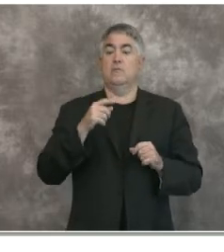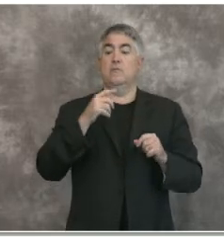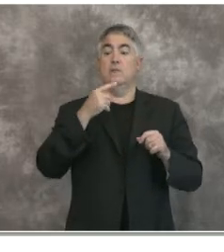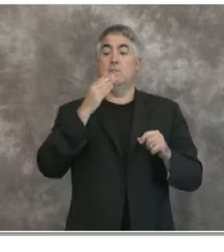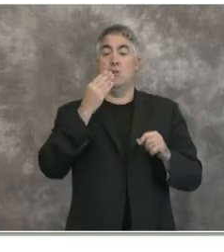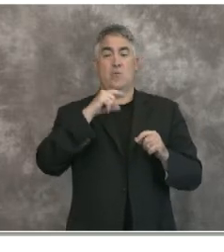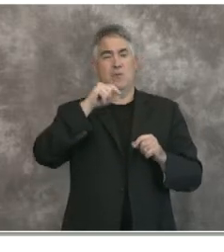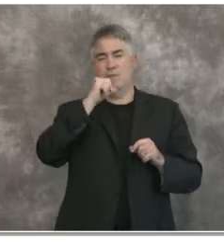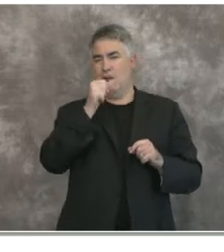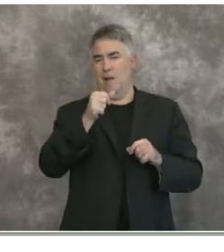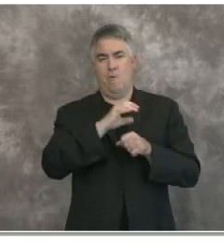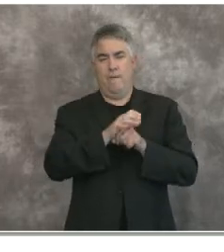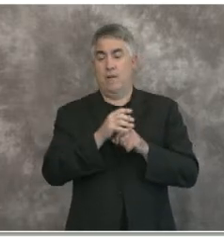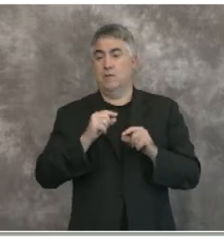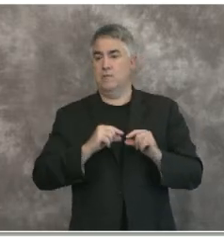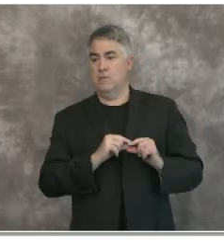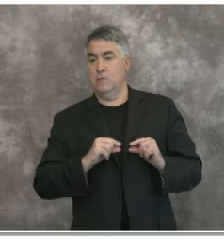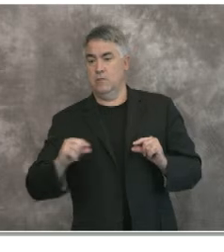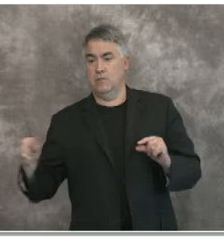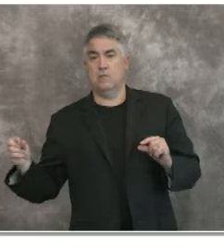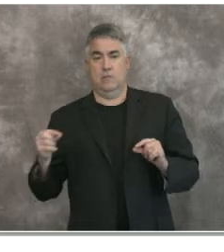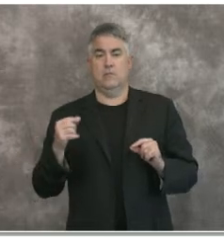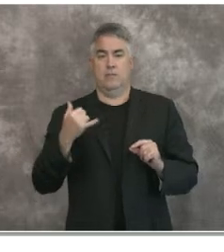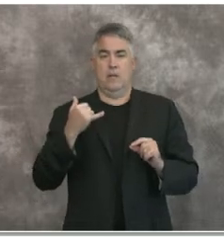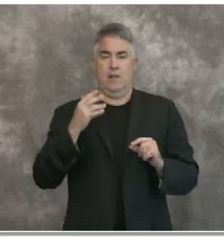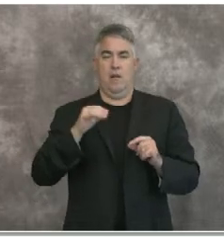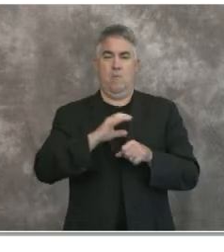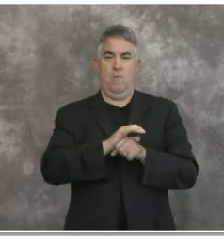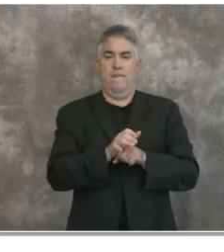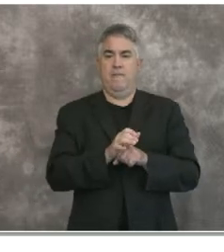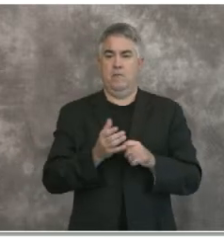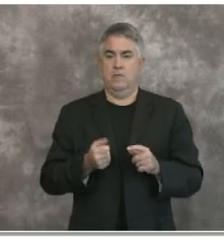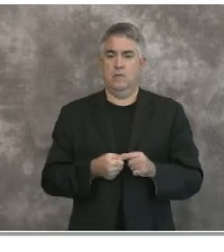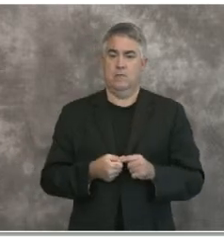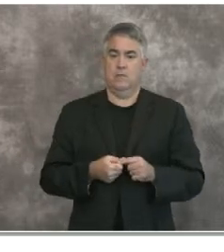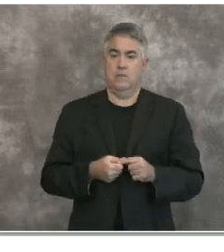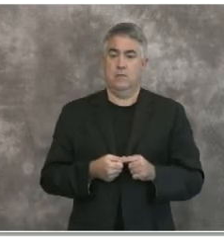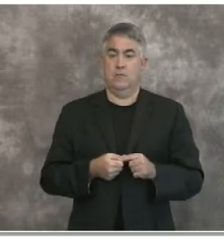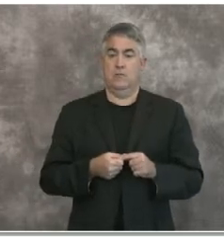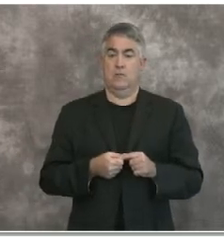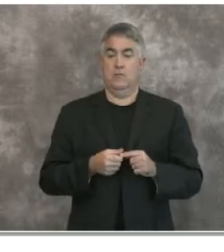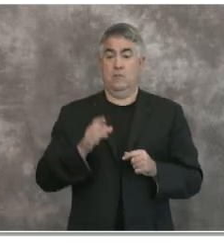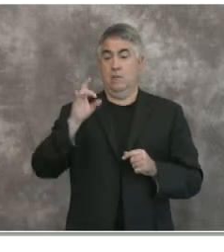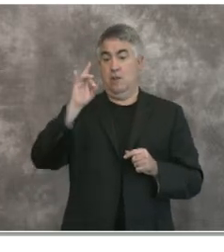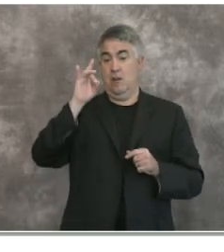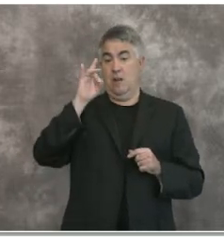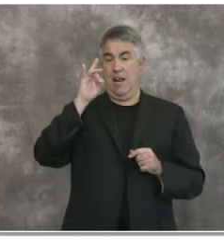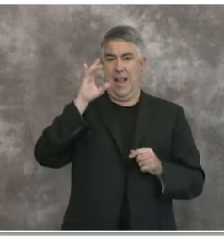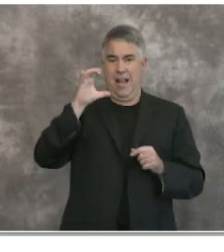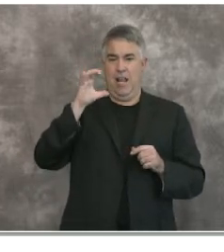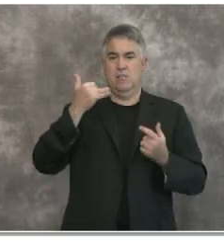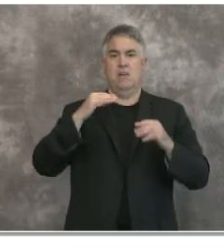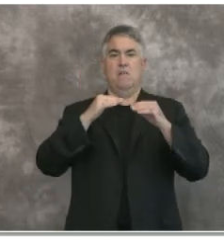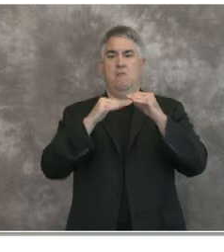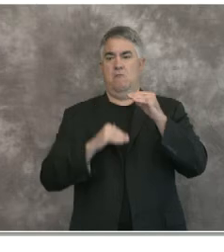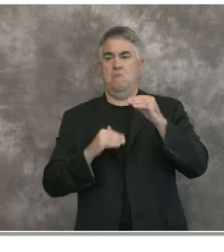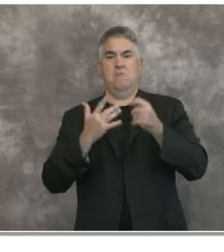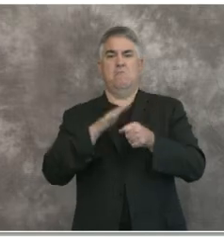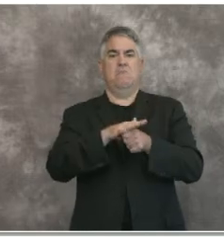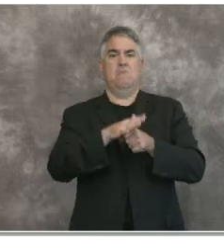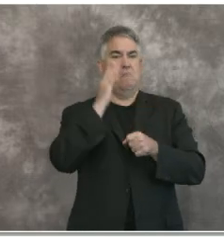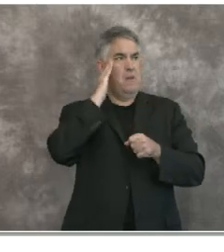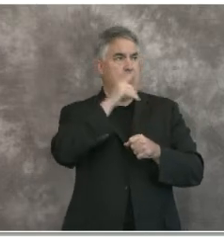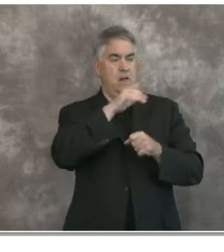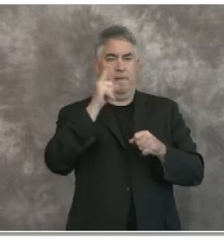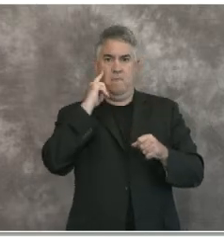tipping just over 4,000, but more than 800 beds short of that 80% capacity, which is also a trigger